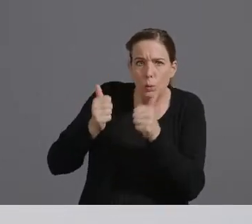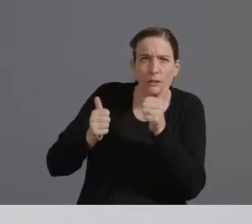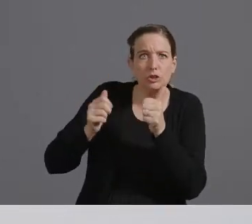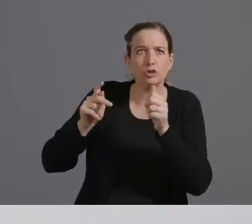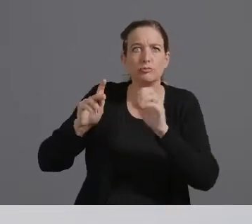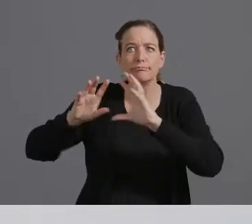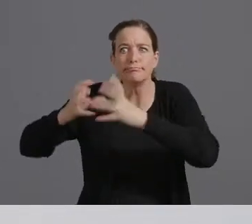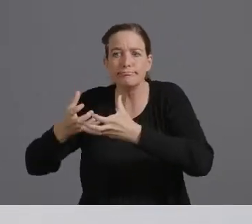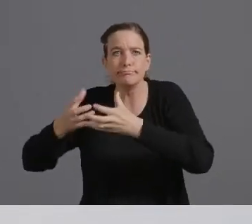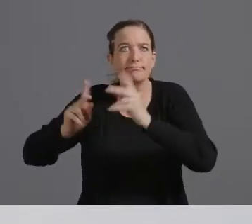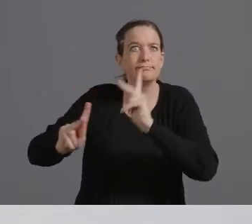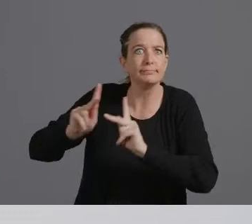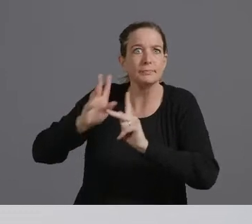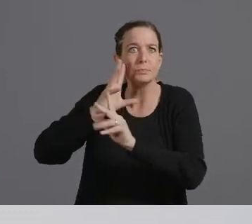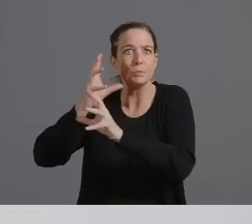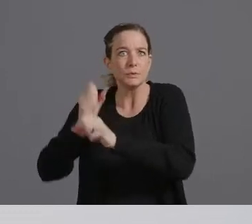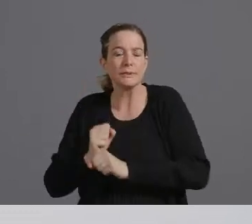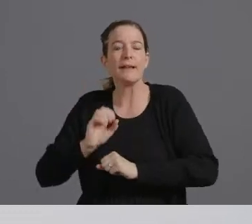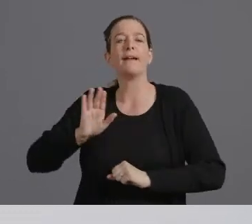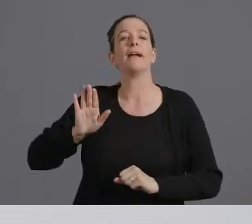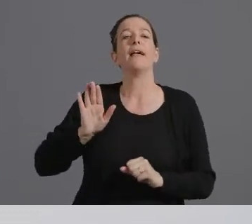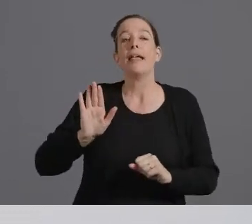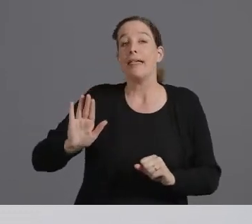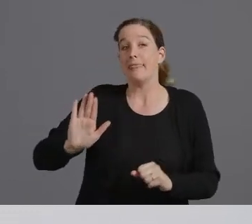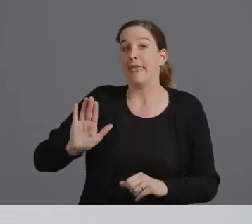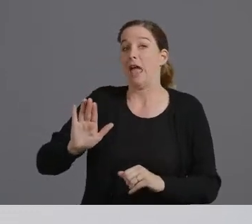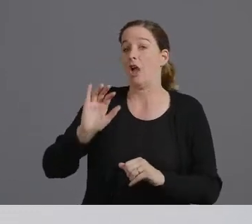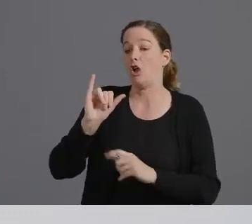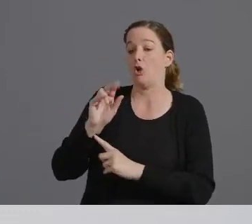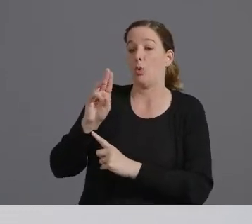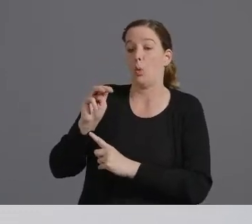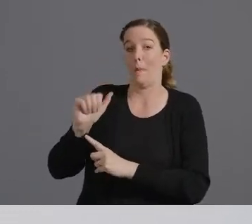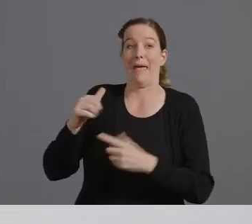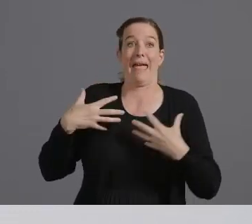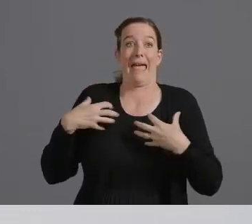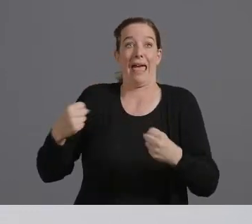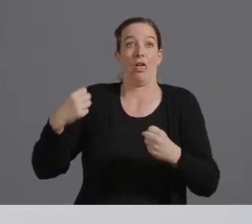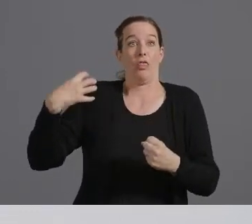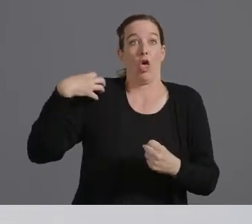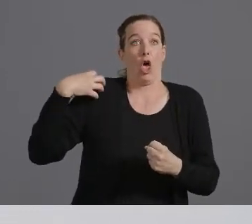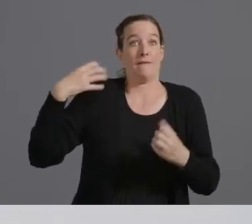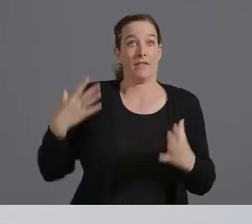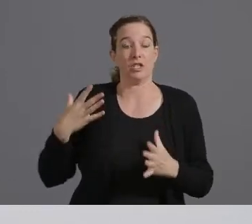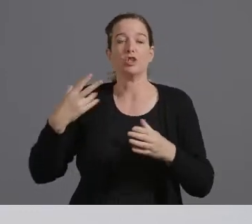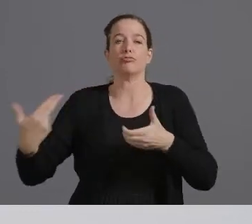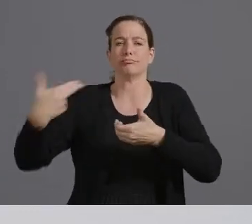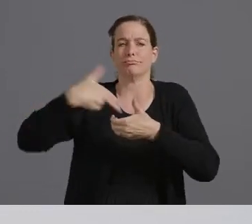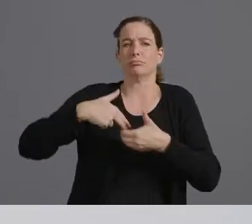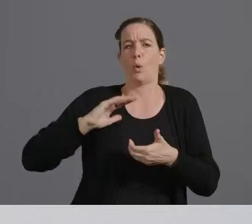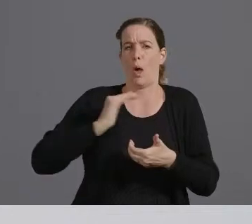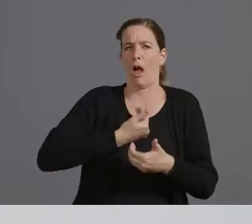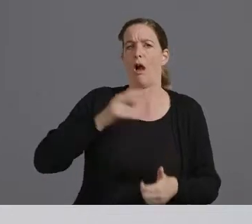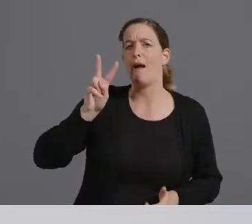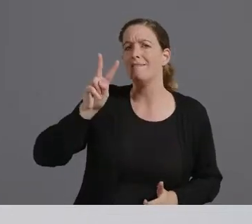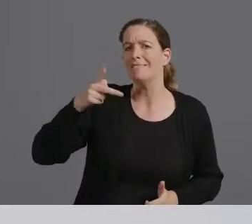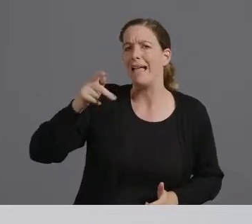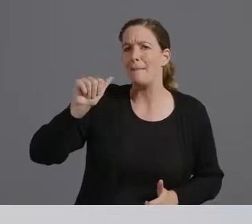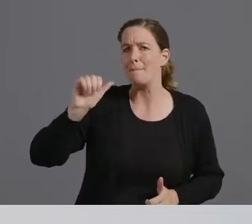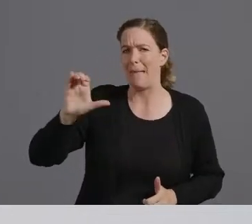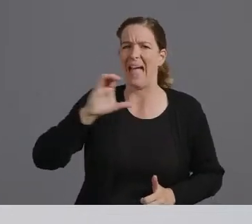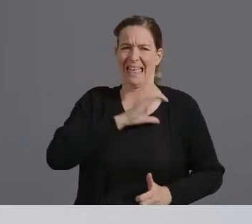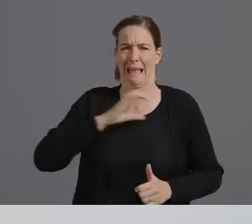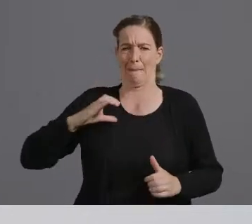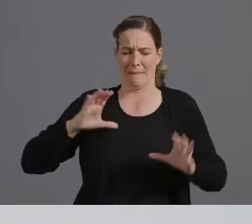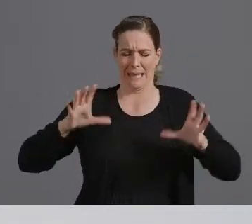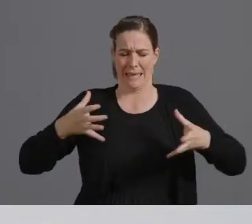Gomez, is on our VAPAC committee, and was very excited about the recommendation of the Johnson